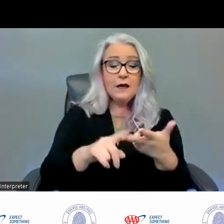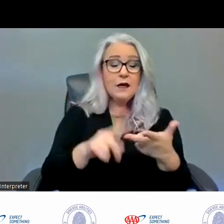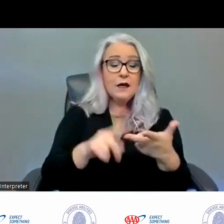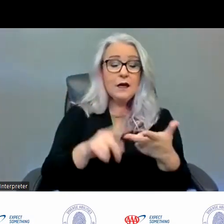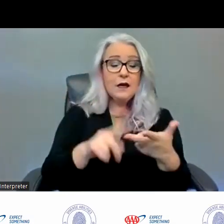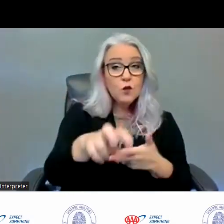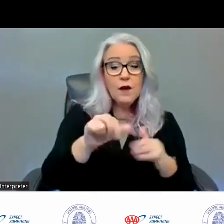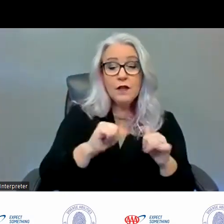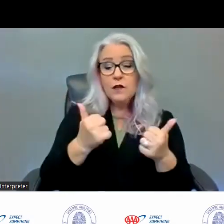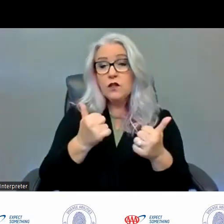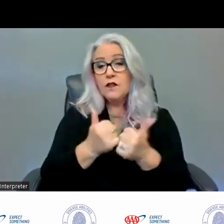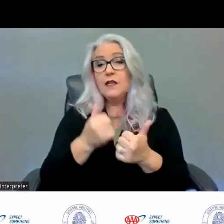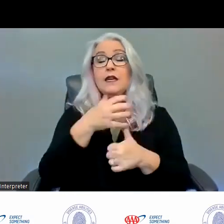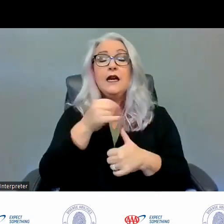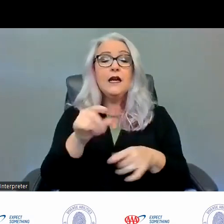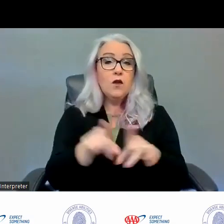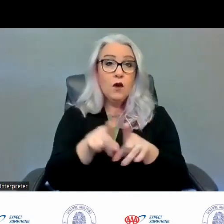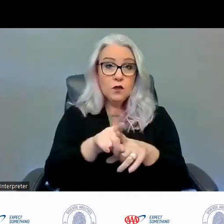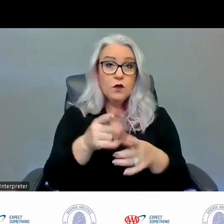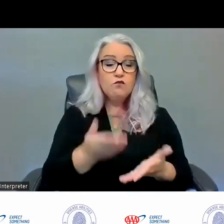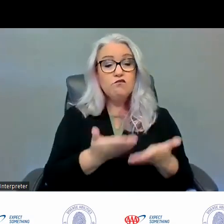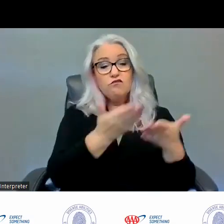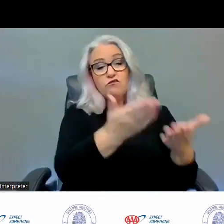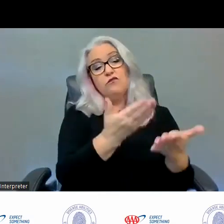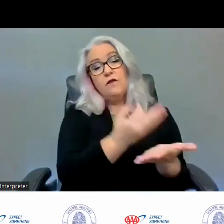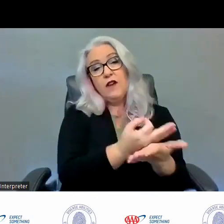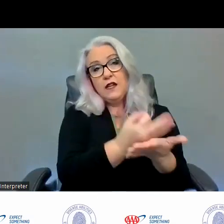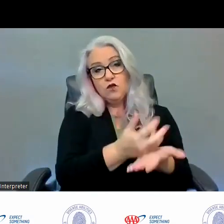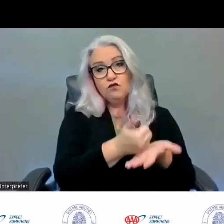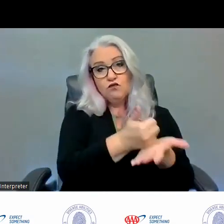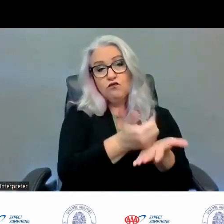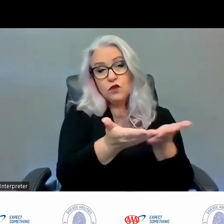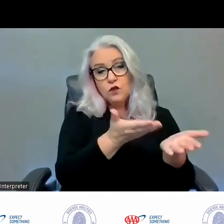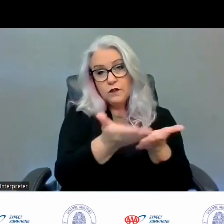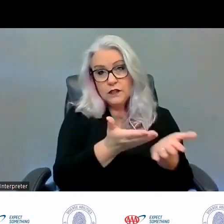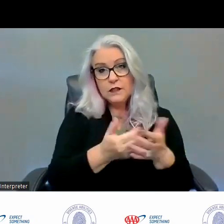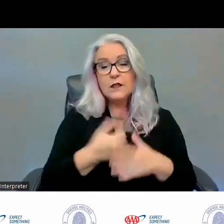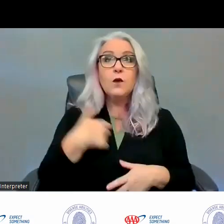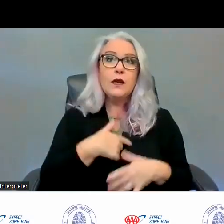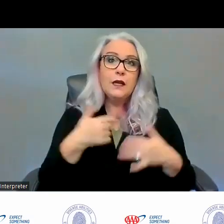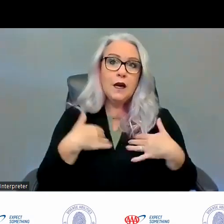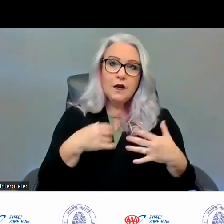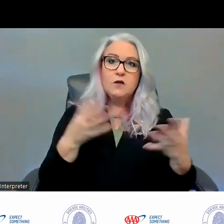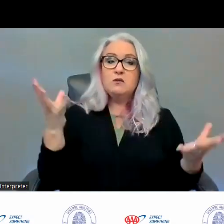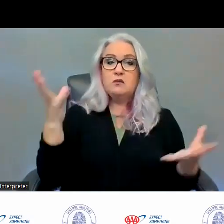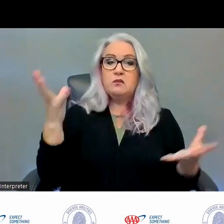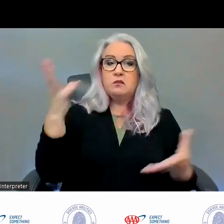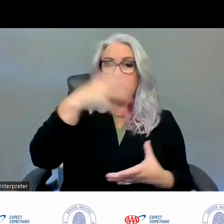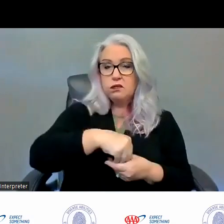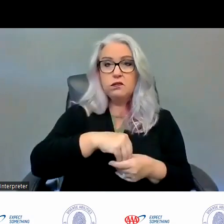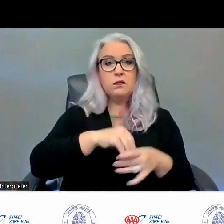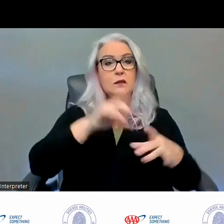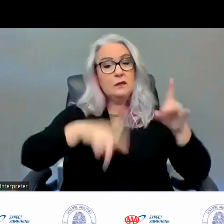and we also provide financial services. So we have our hands in lots of different pots.